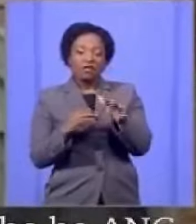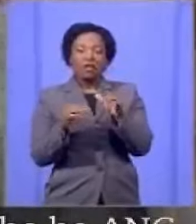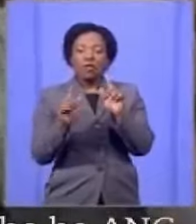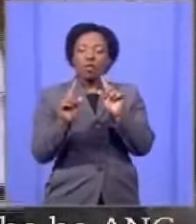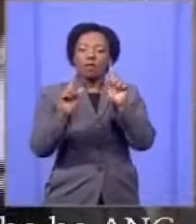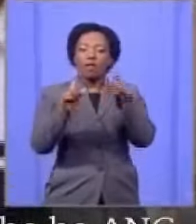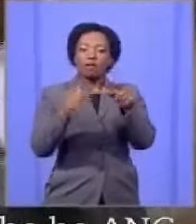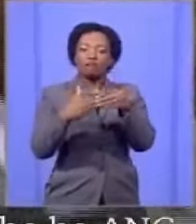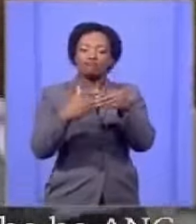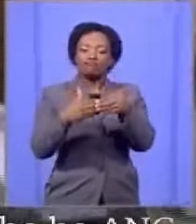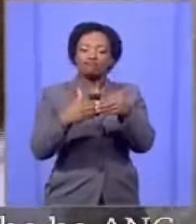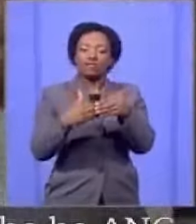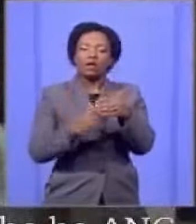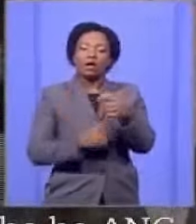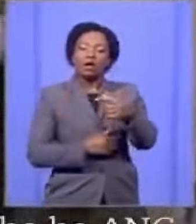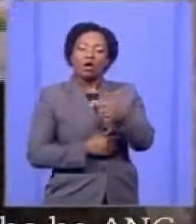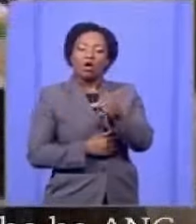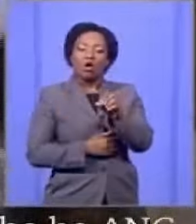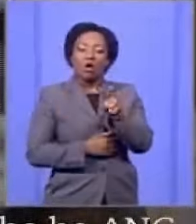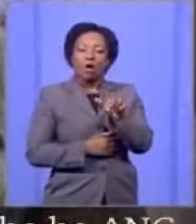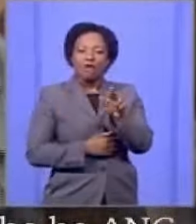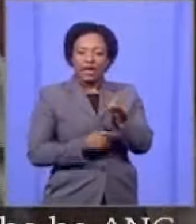etelang lebitla la ga Govan Mbeki.